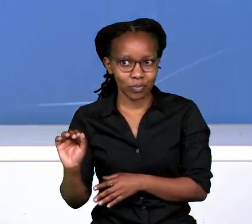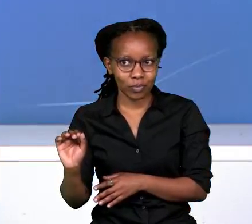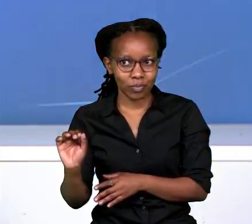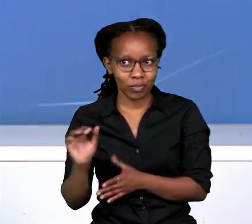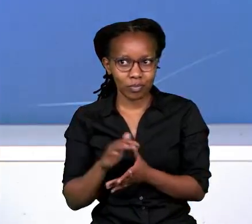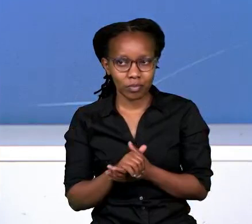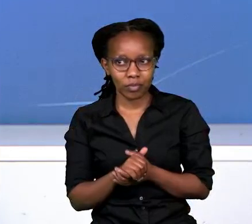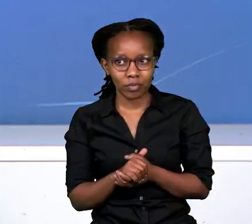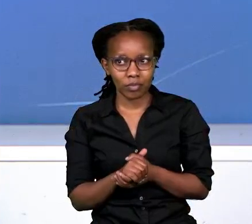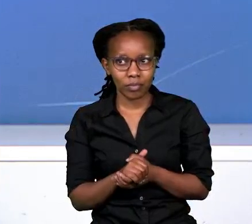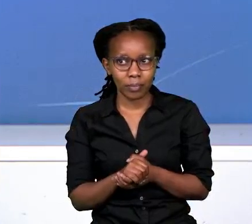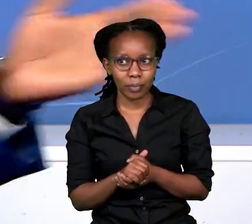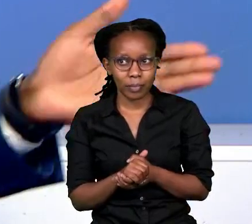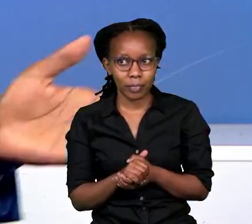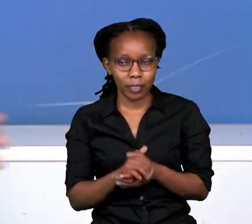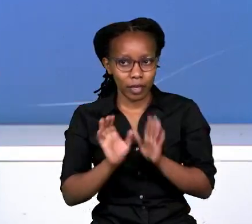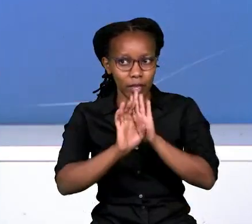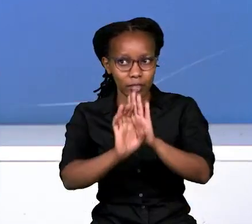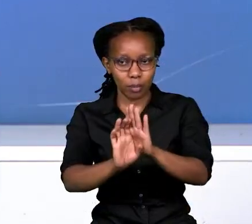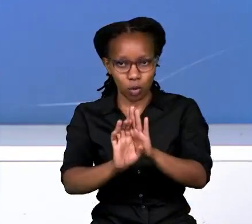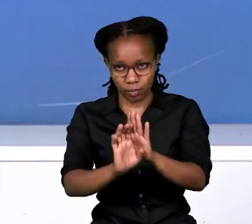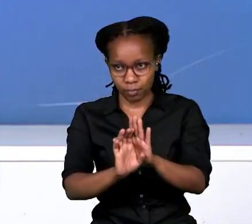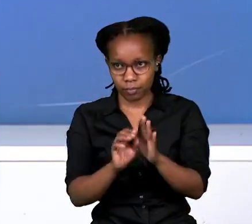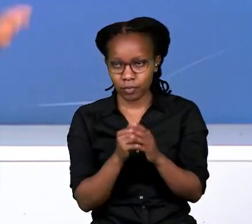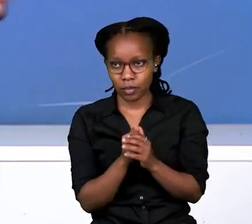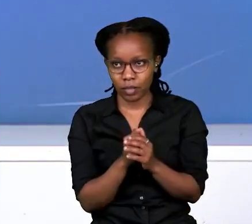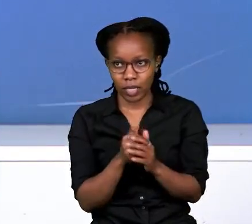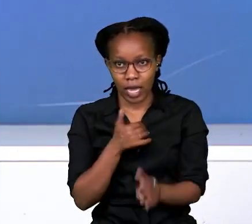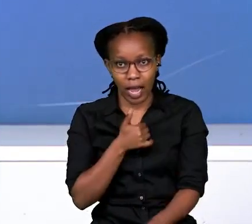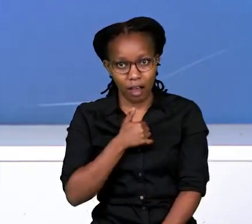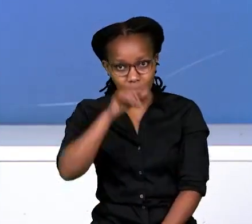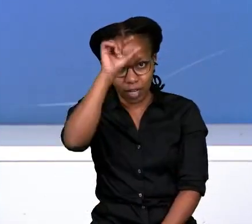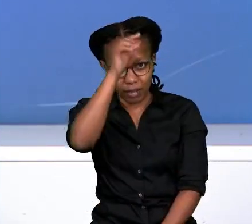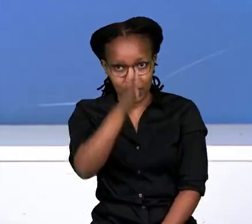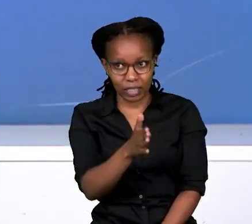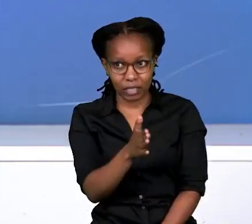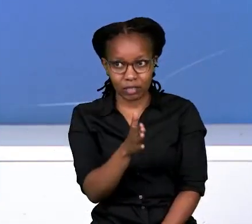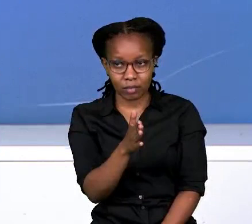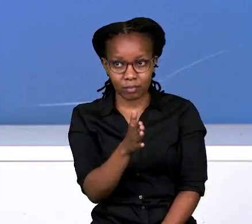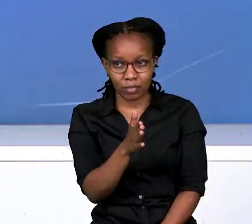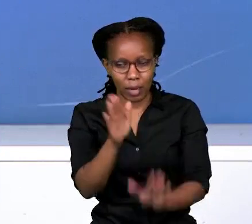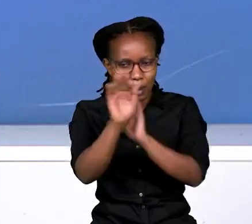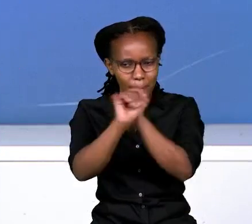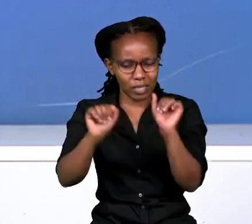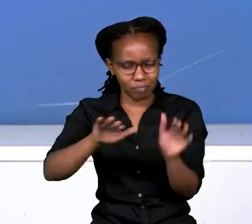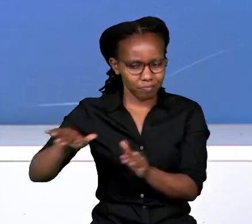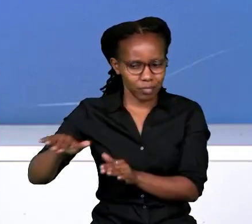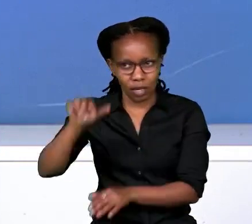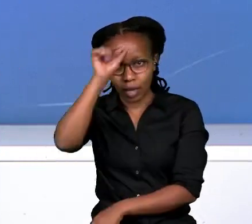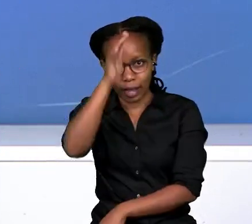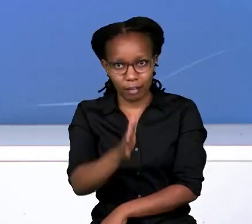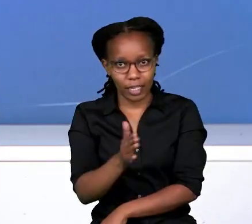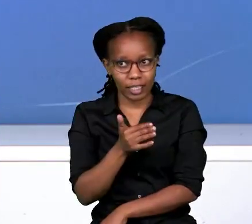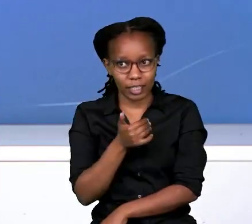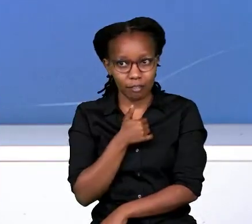Yes. We have, let's say, for example, we have the governors. Leave alone the president. We have our governors who